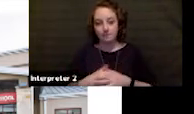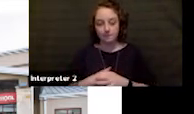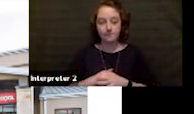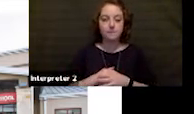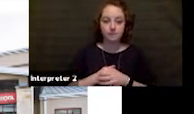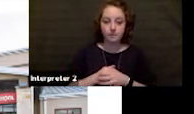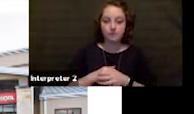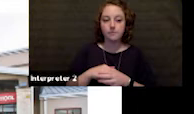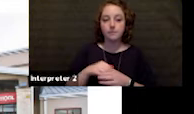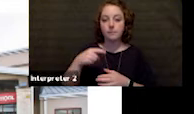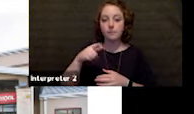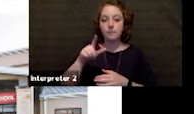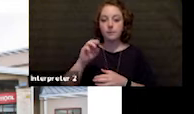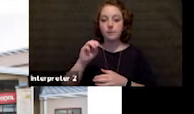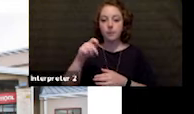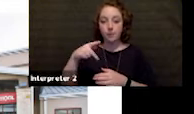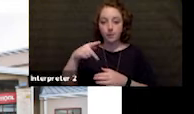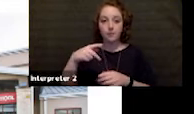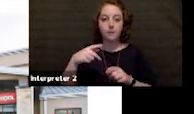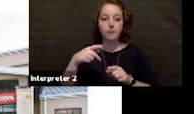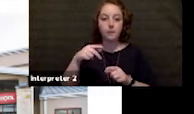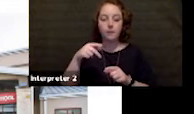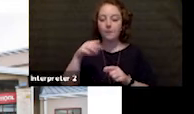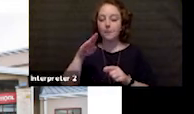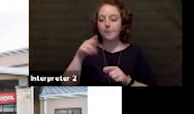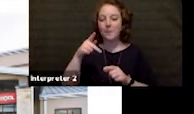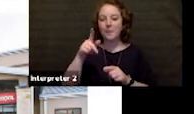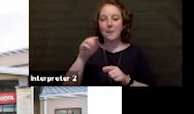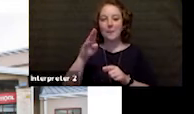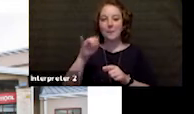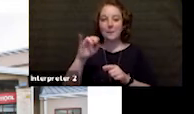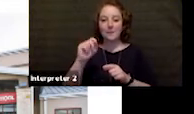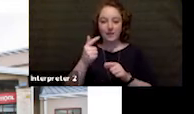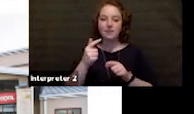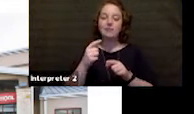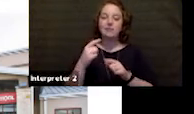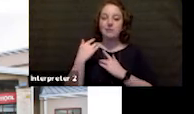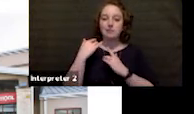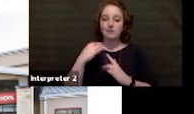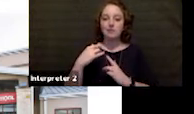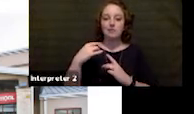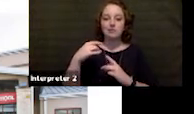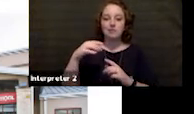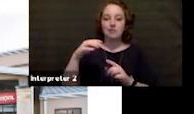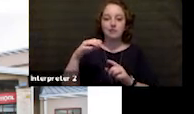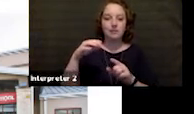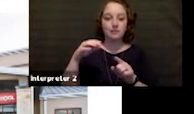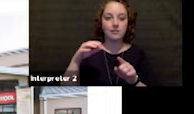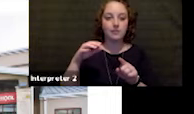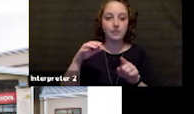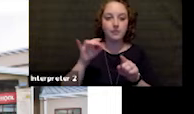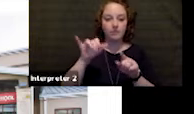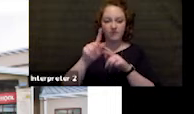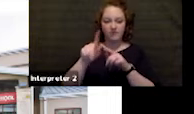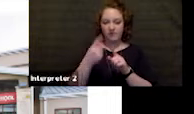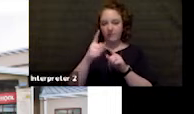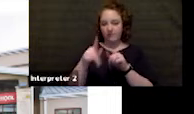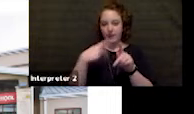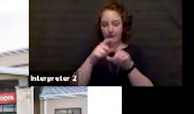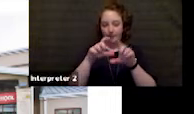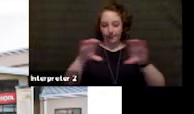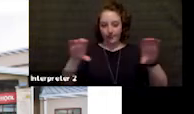Plumbing using CPVC as much as possible, and HVAC systems typically you see small package DX systems on these lower